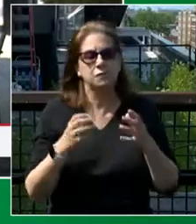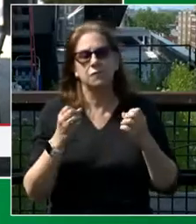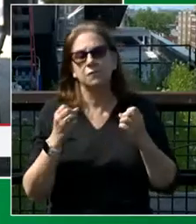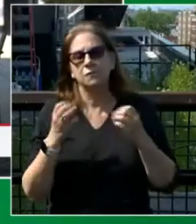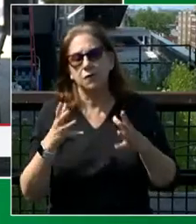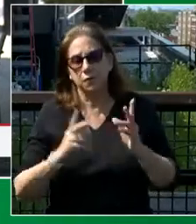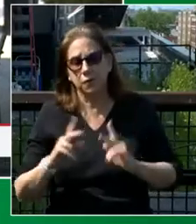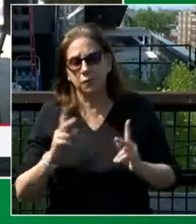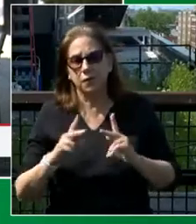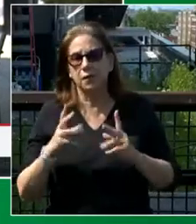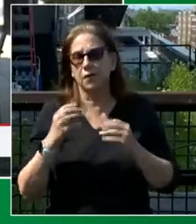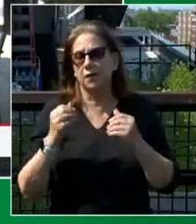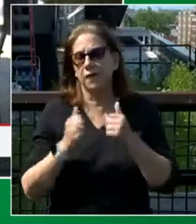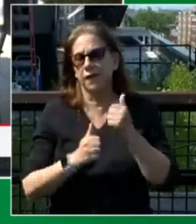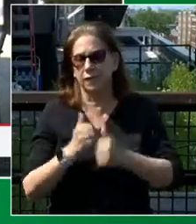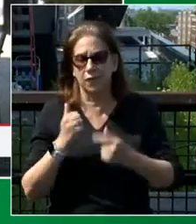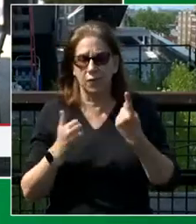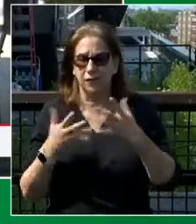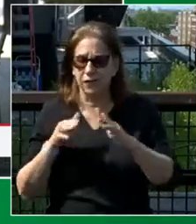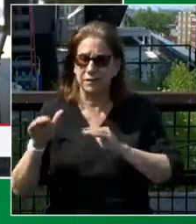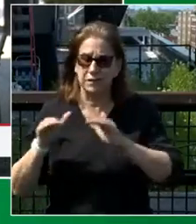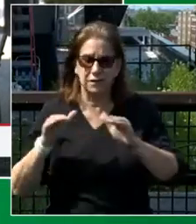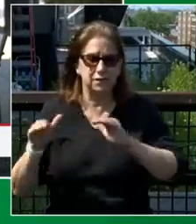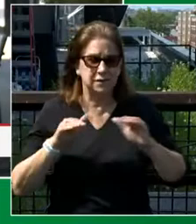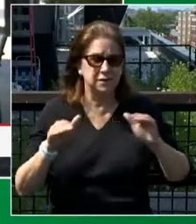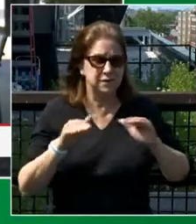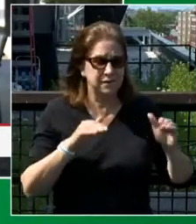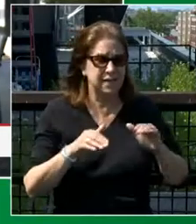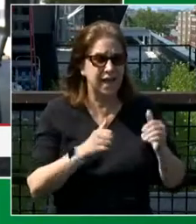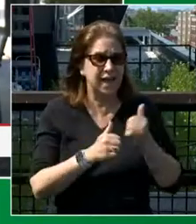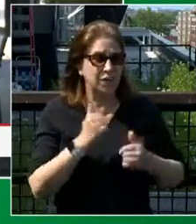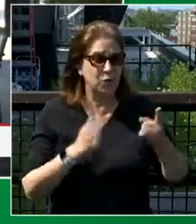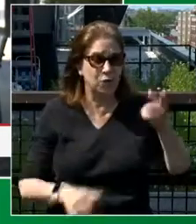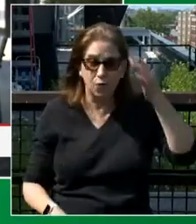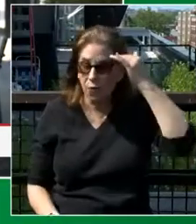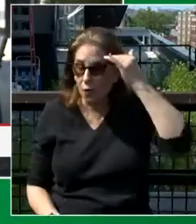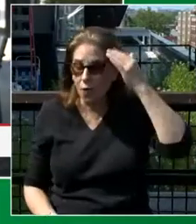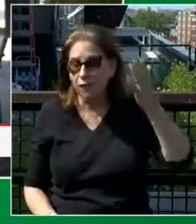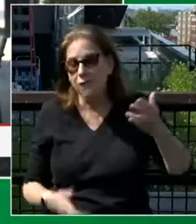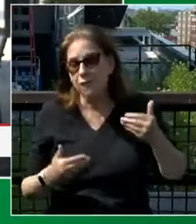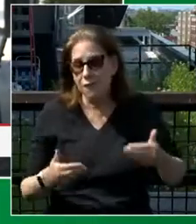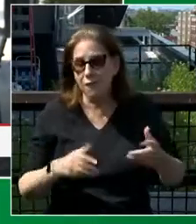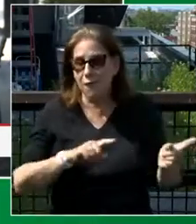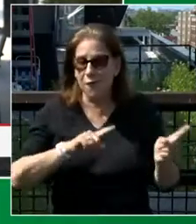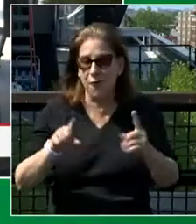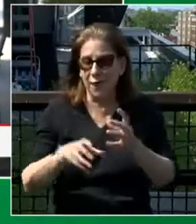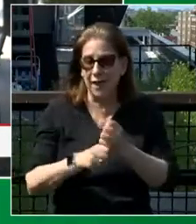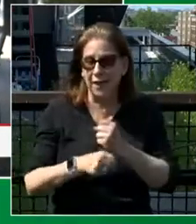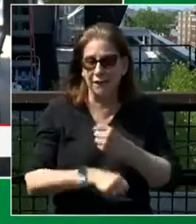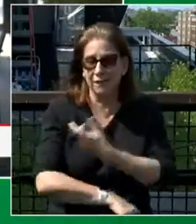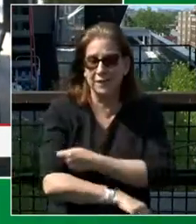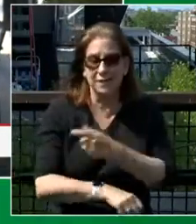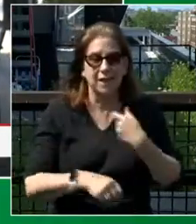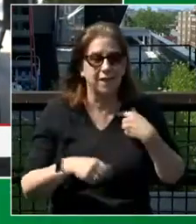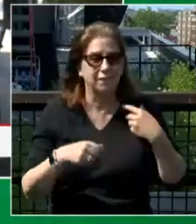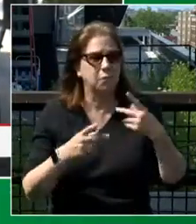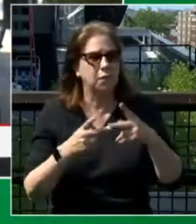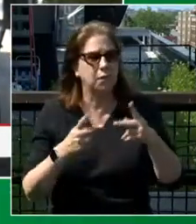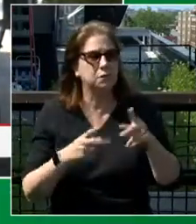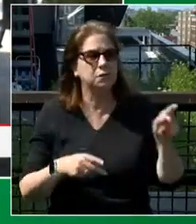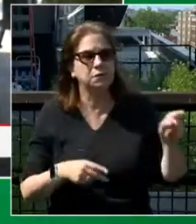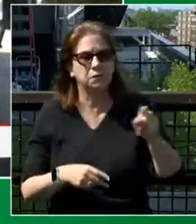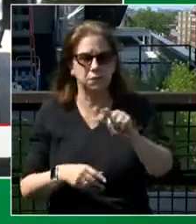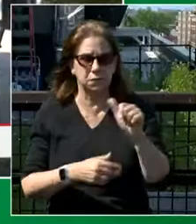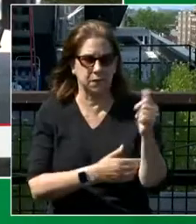those organizations or in those places of work. So if you look on the coronavirus.dc.gov website, you can find all the